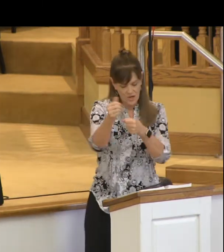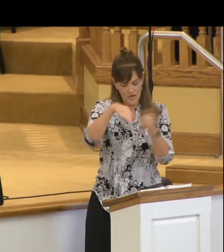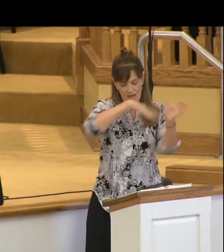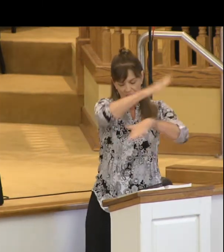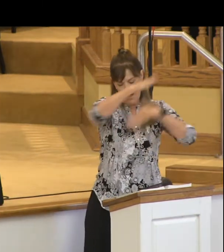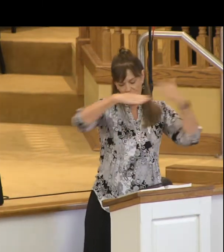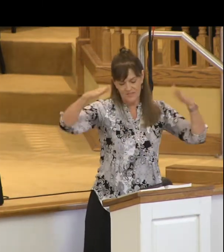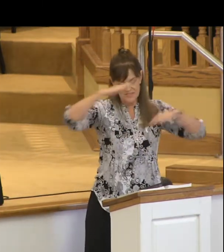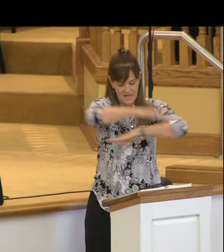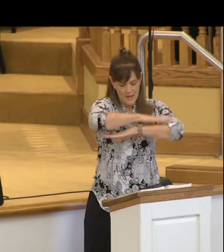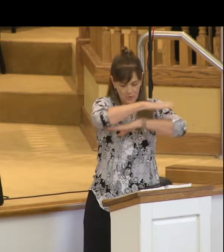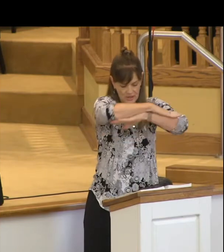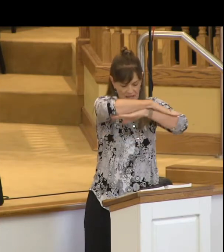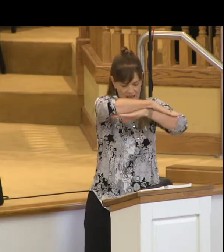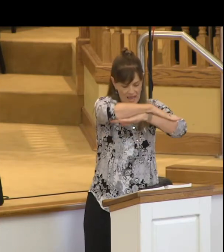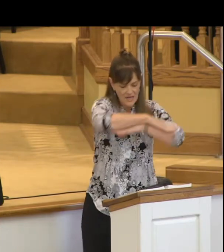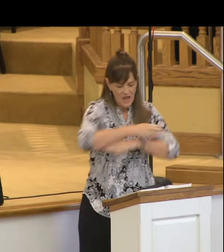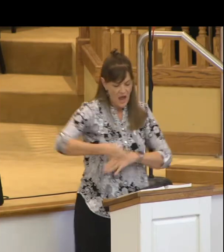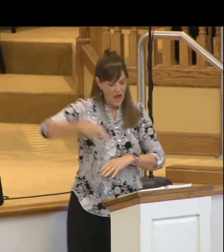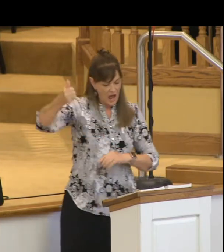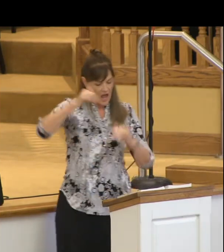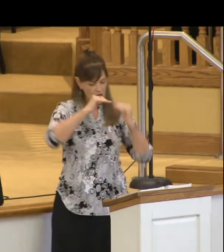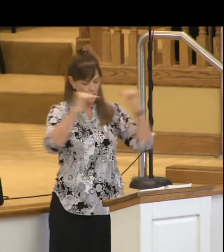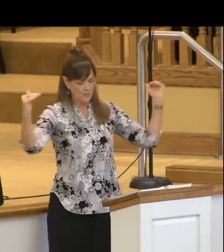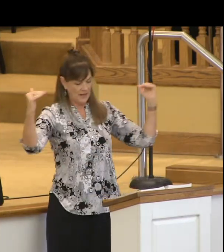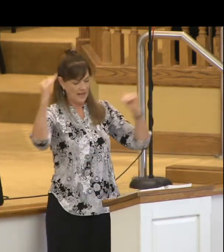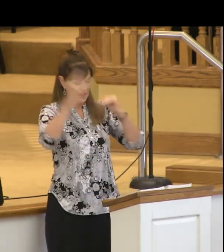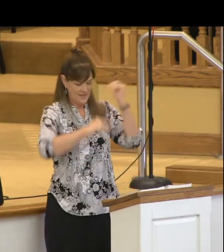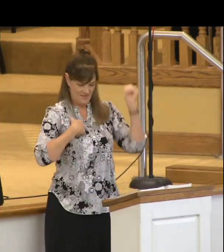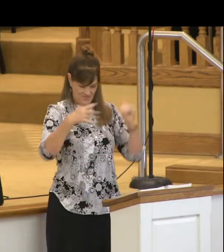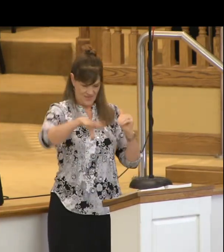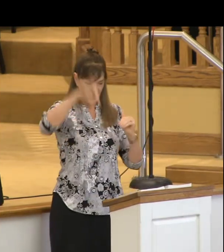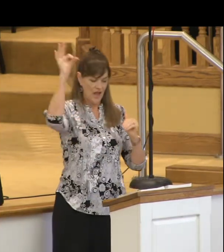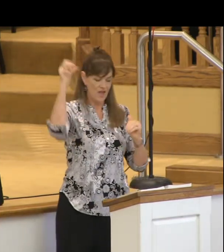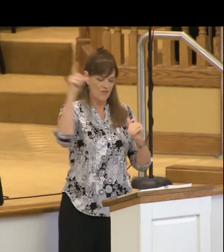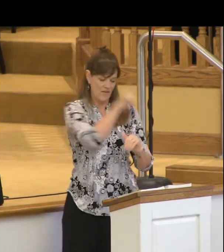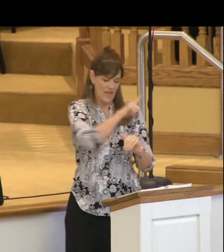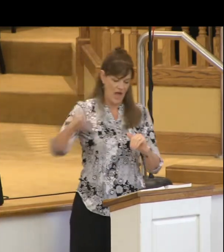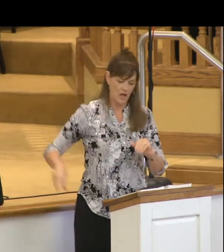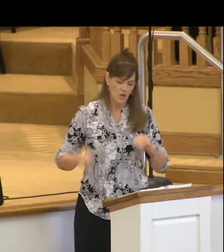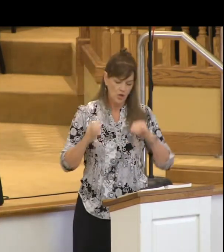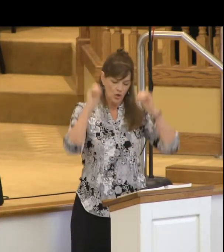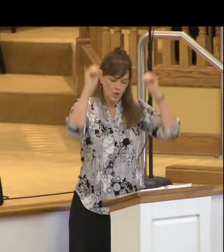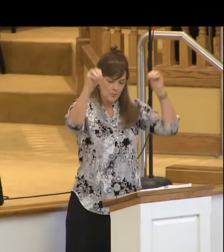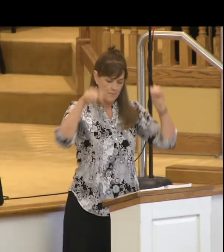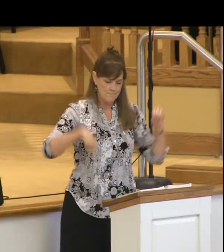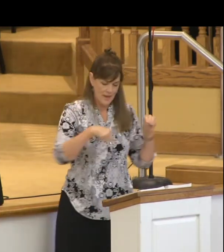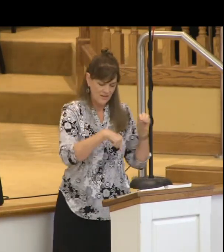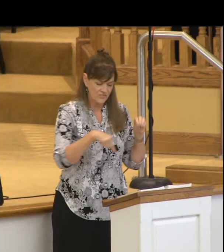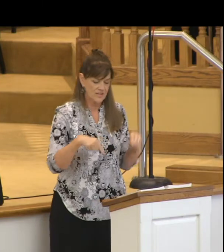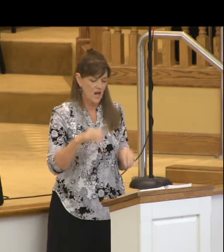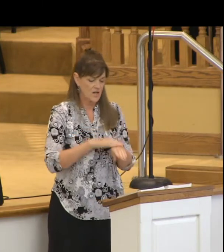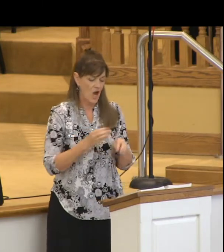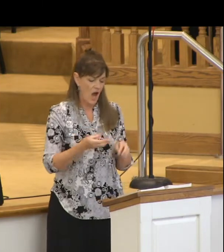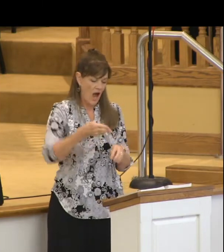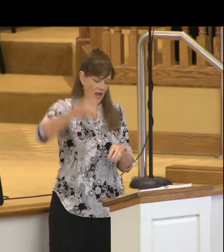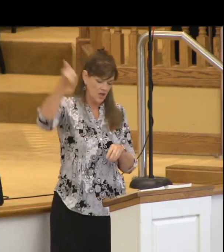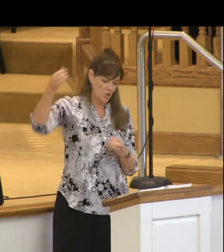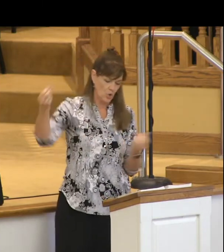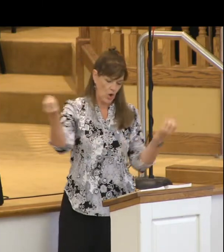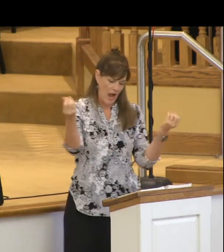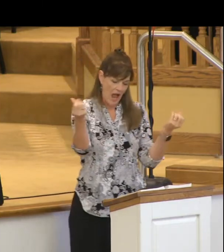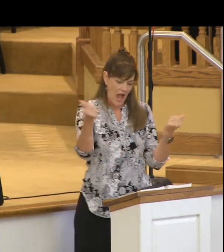on heaven's table land. A higher plane that I have found, Lord, plant my feet on